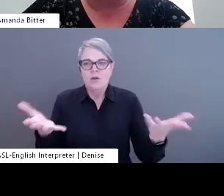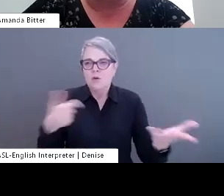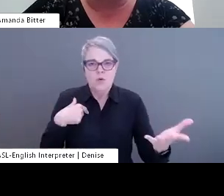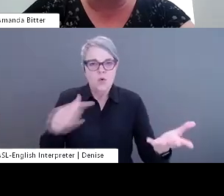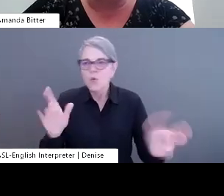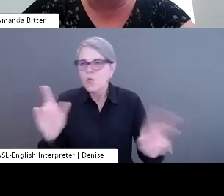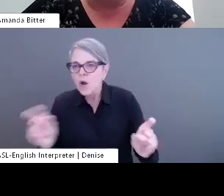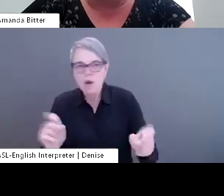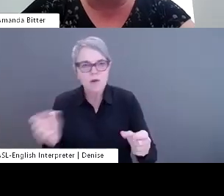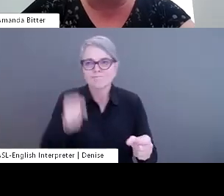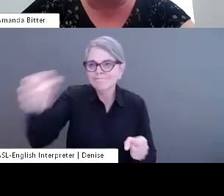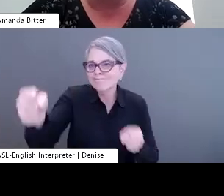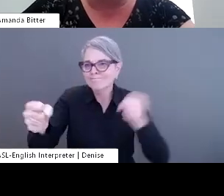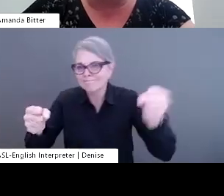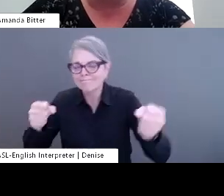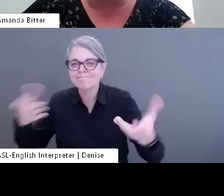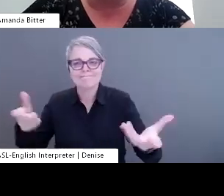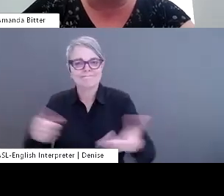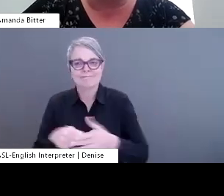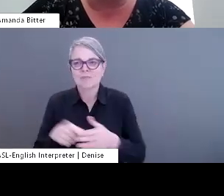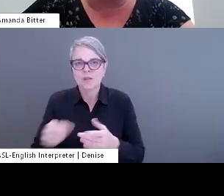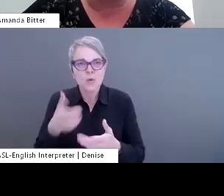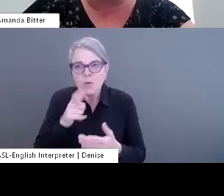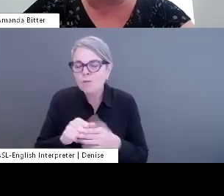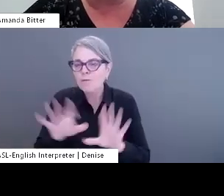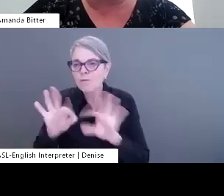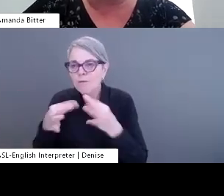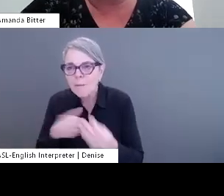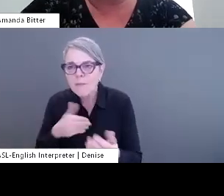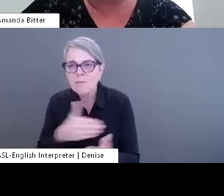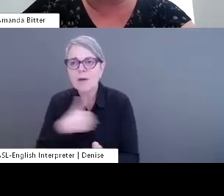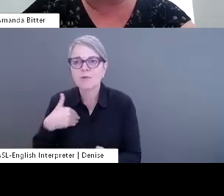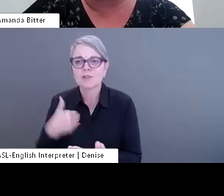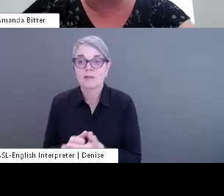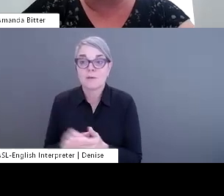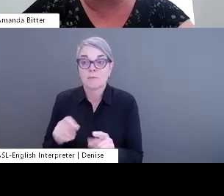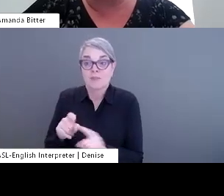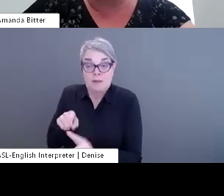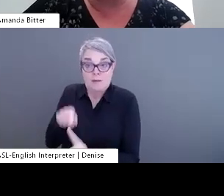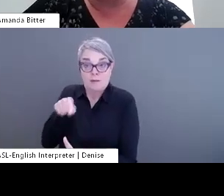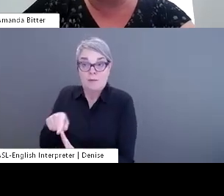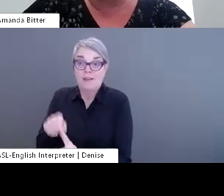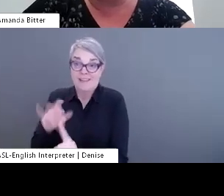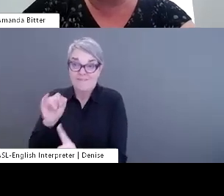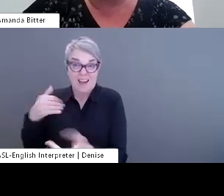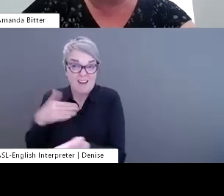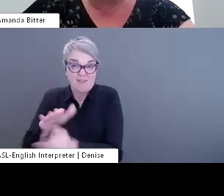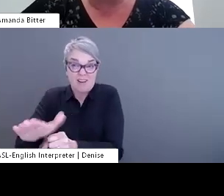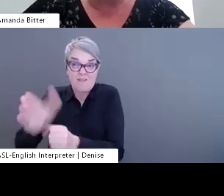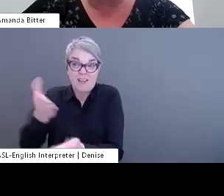the family members. But that doesn't negate if there's, reasonable grounds to charge, then we're going to have to charge.